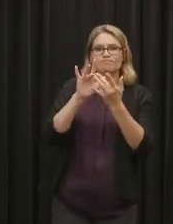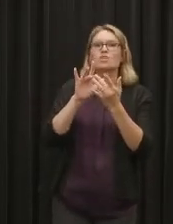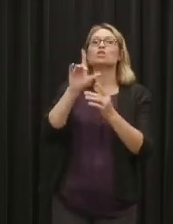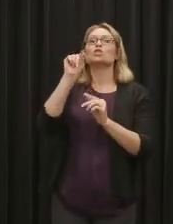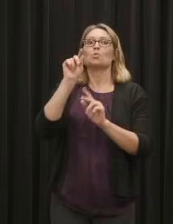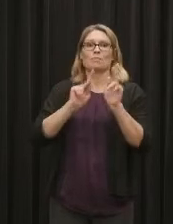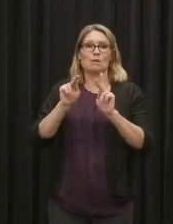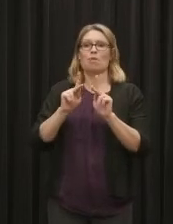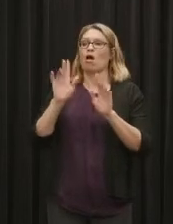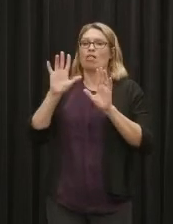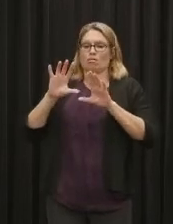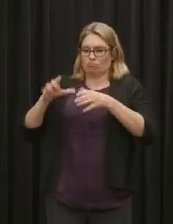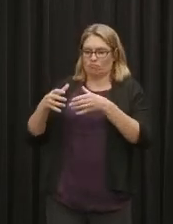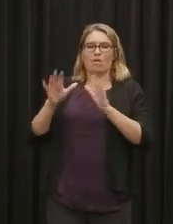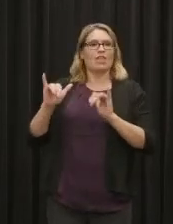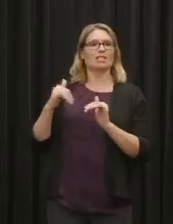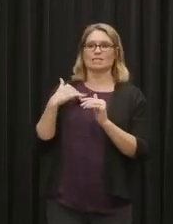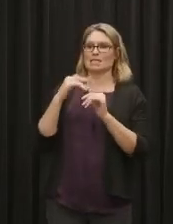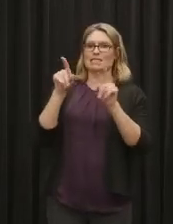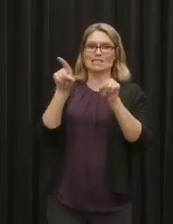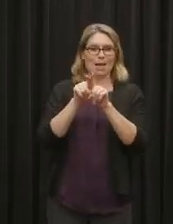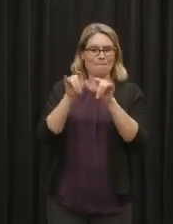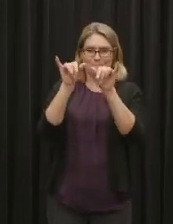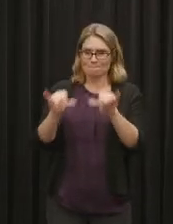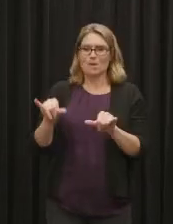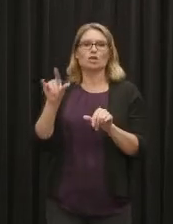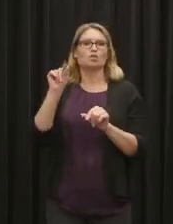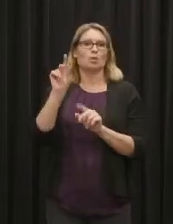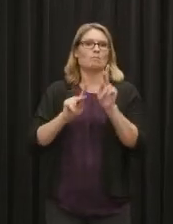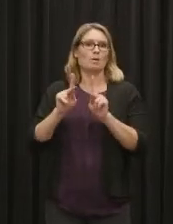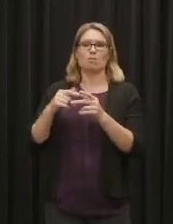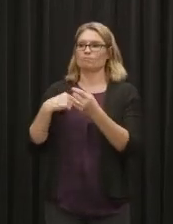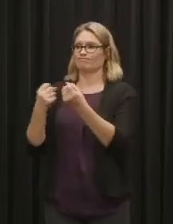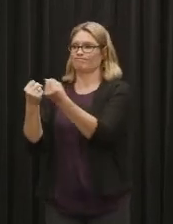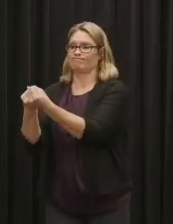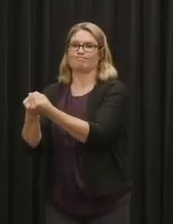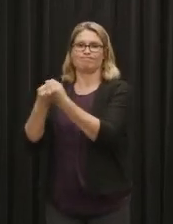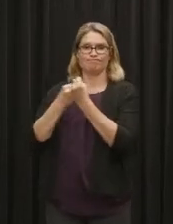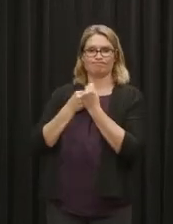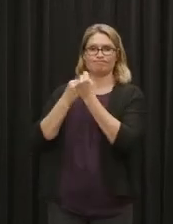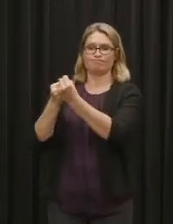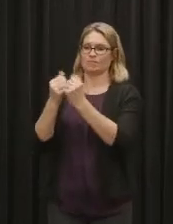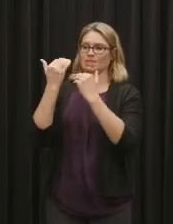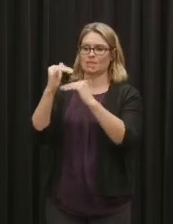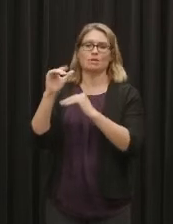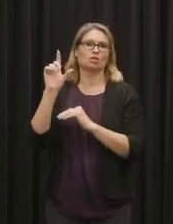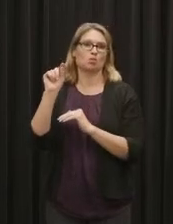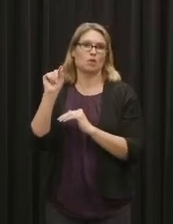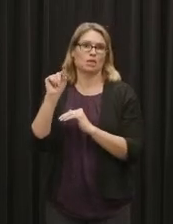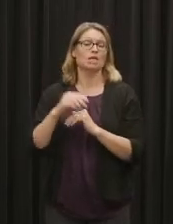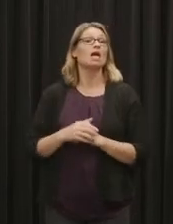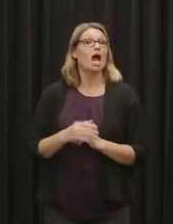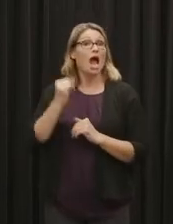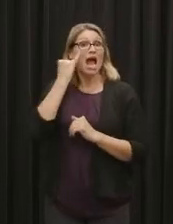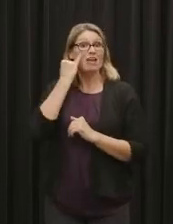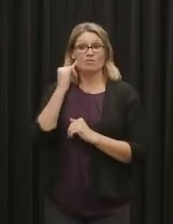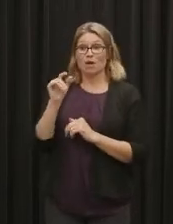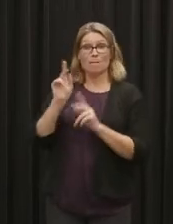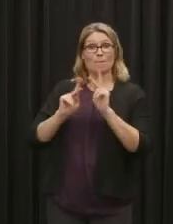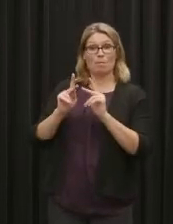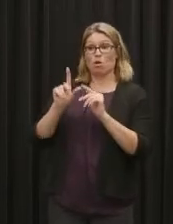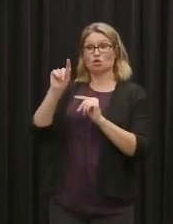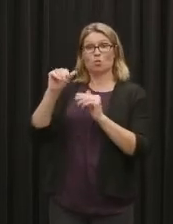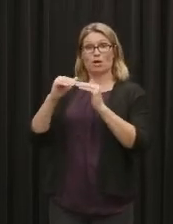and support your steady 20, and they will support you. If we all do these things, we stand a better chance of limiting